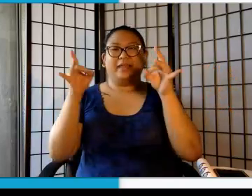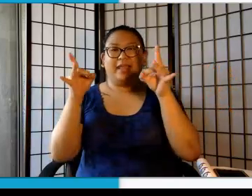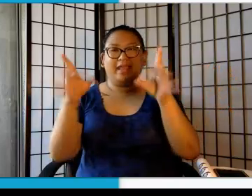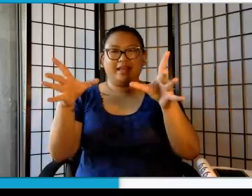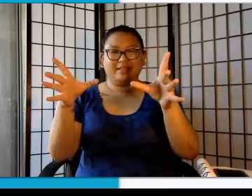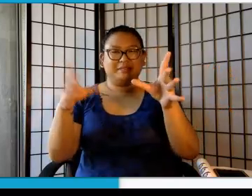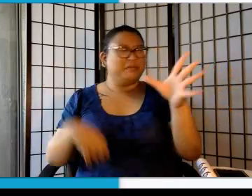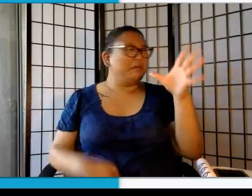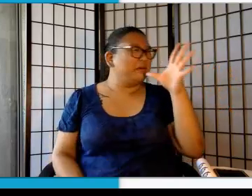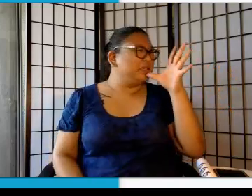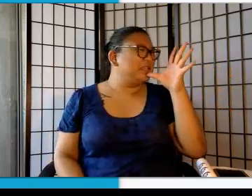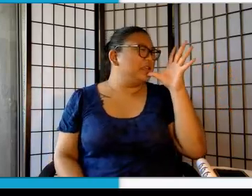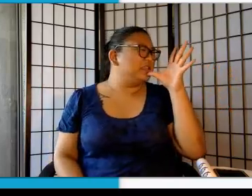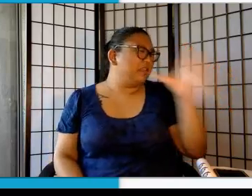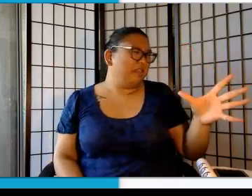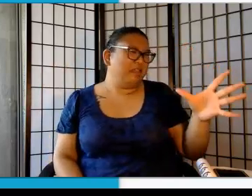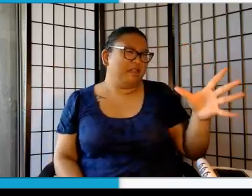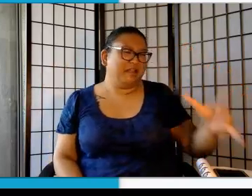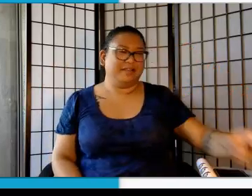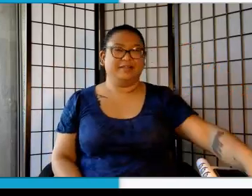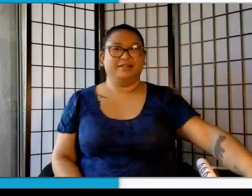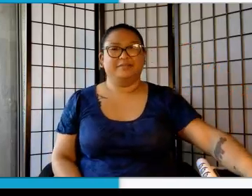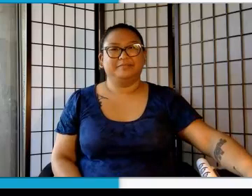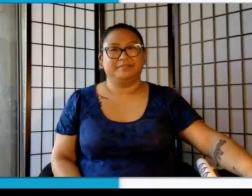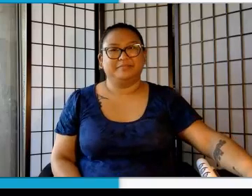Okay. Hate or detest.